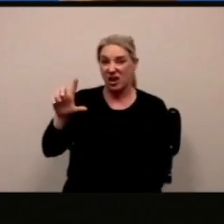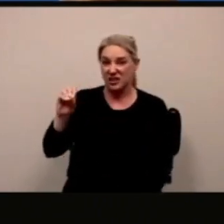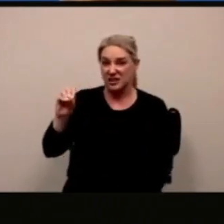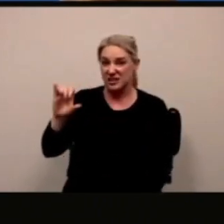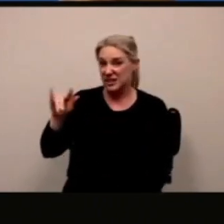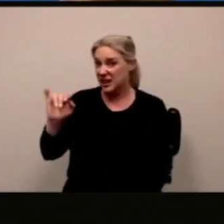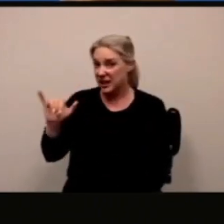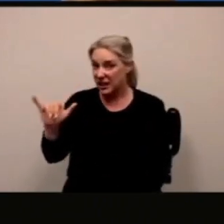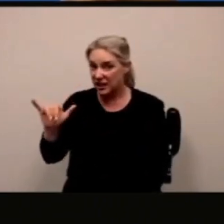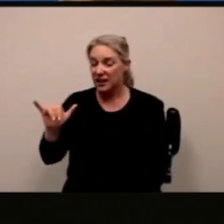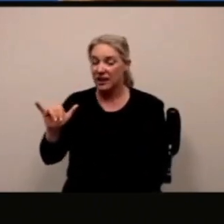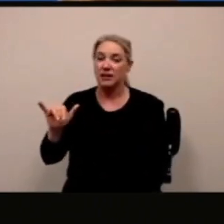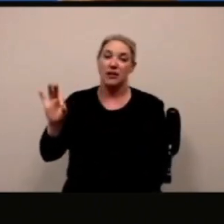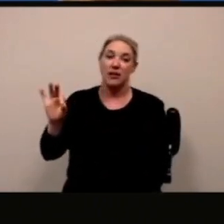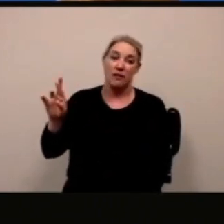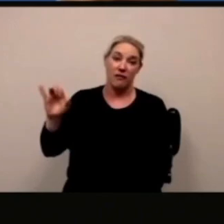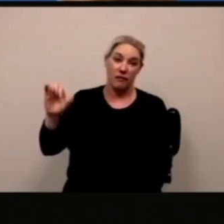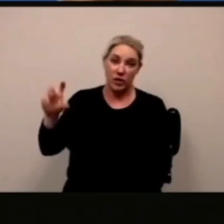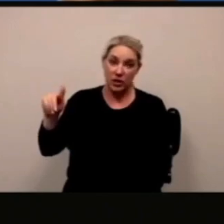things.